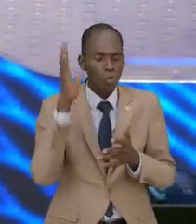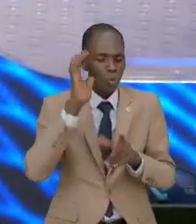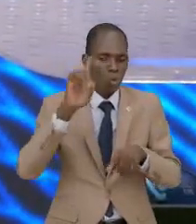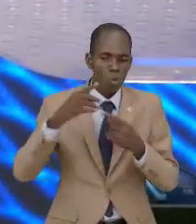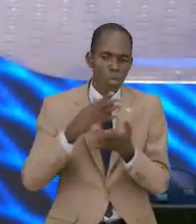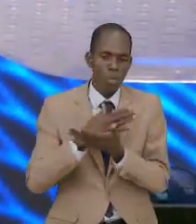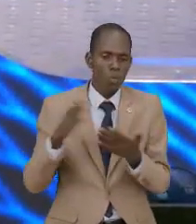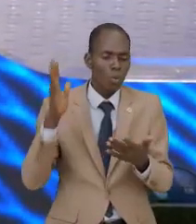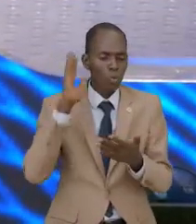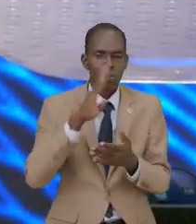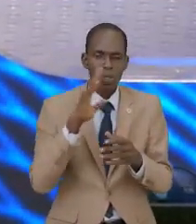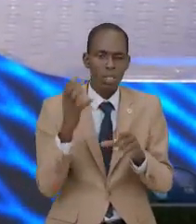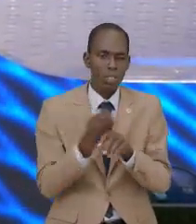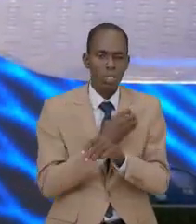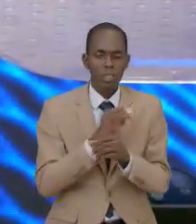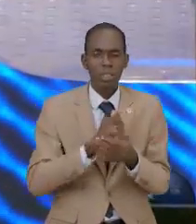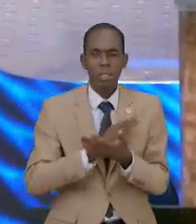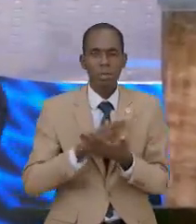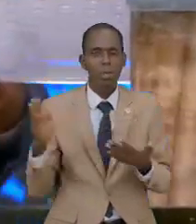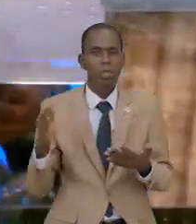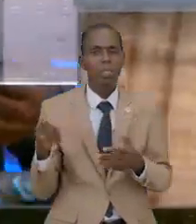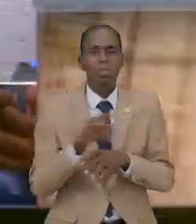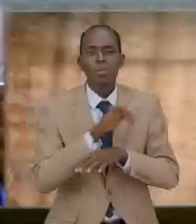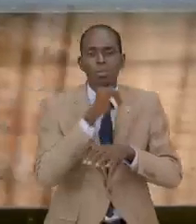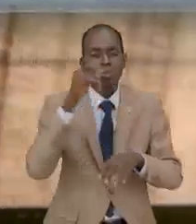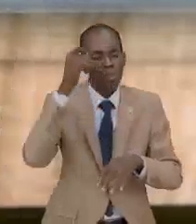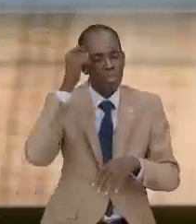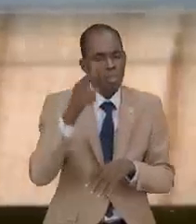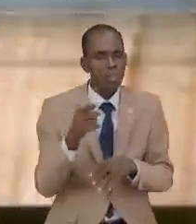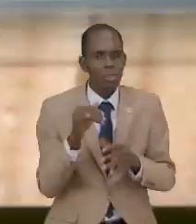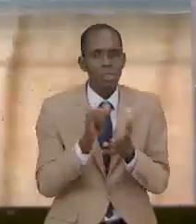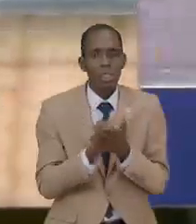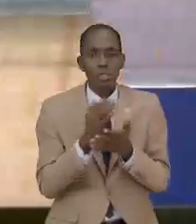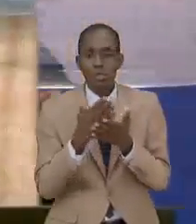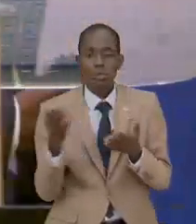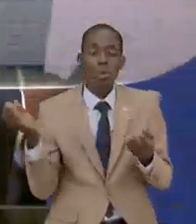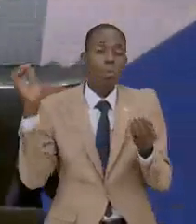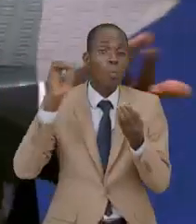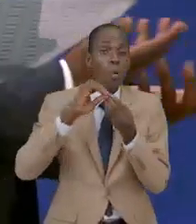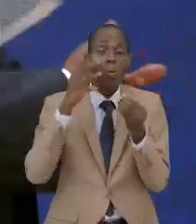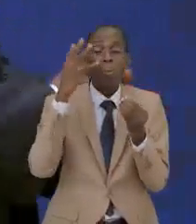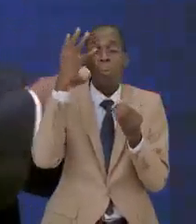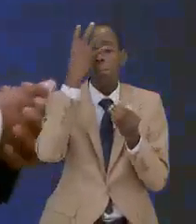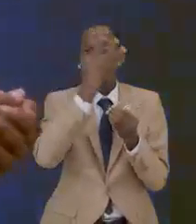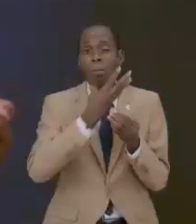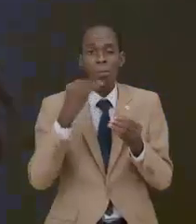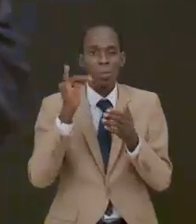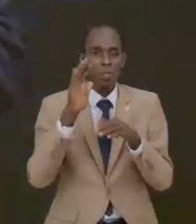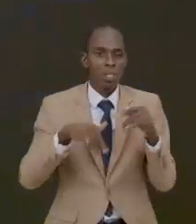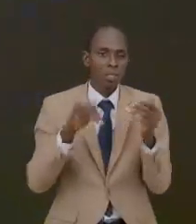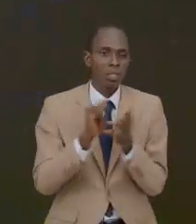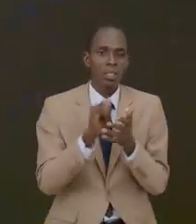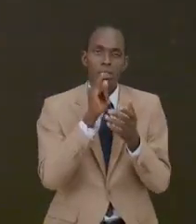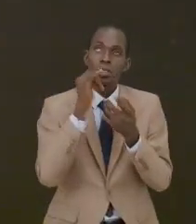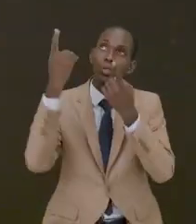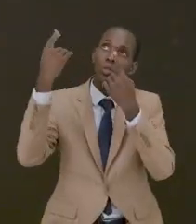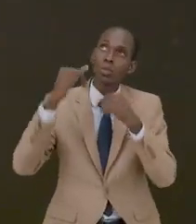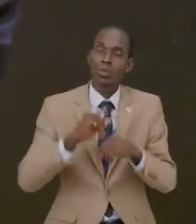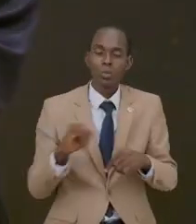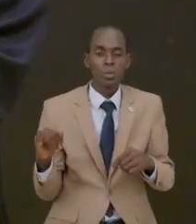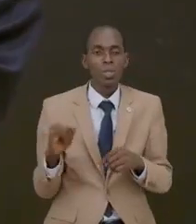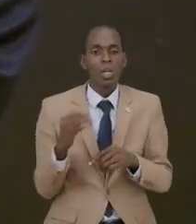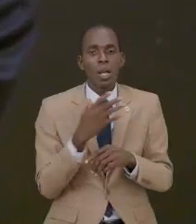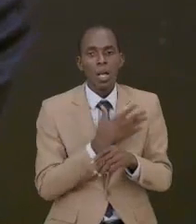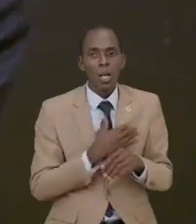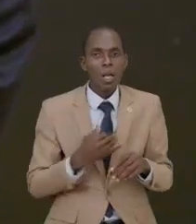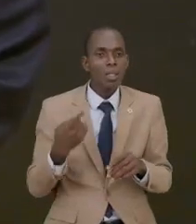be taken away. They didn't understand that something more glorious, the new covenant, was now coming. And it says